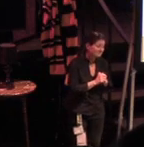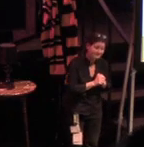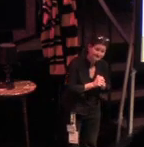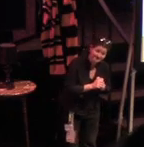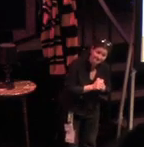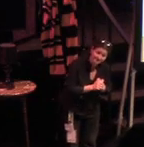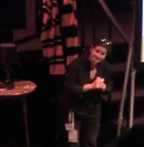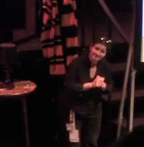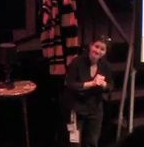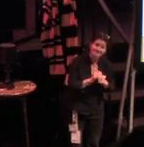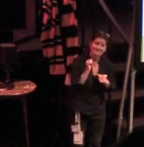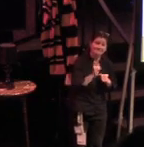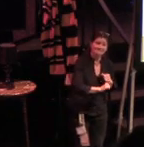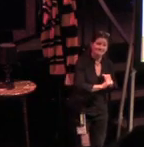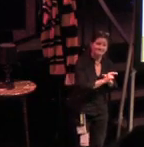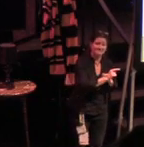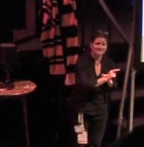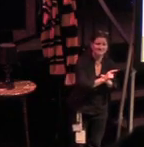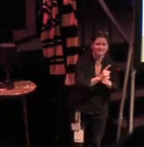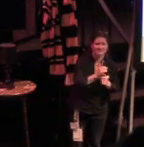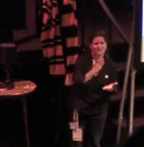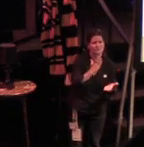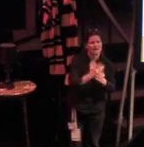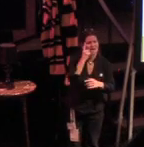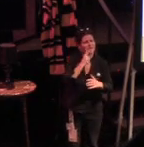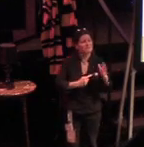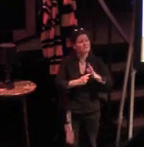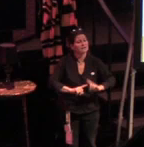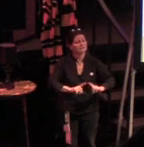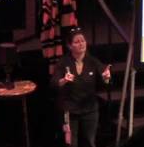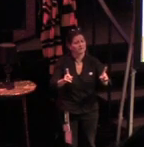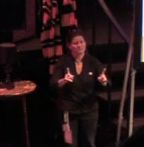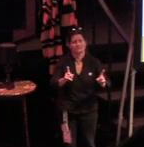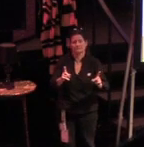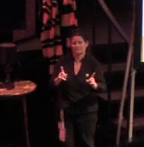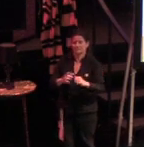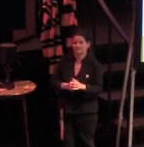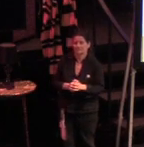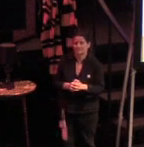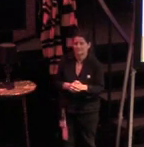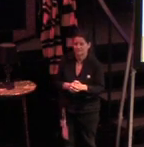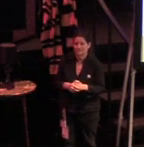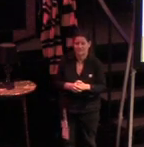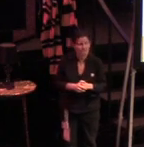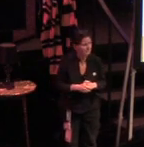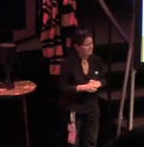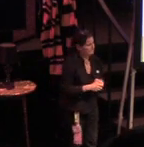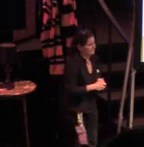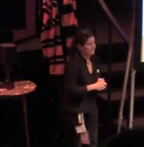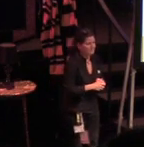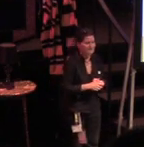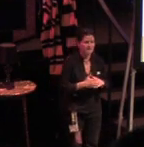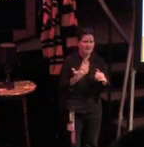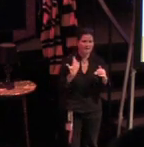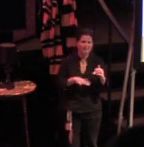sugar and I honestly think one of the main differences is what I saying before about like you know climbing the ladder